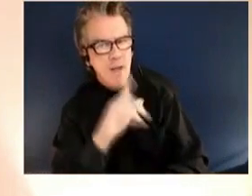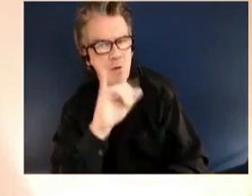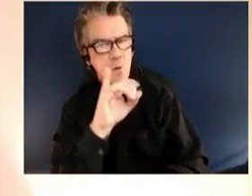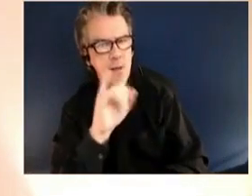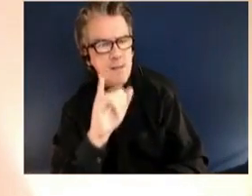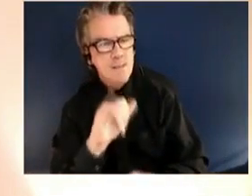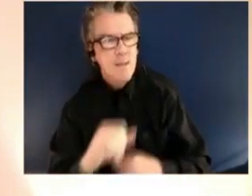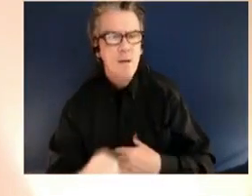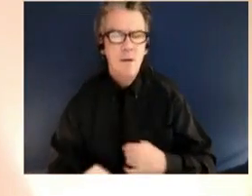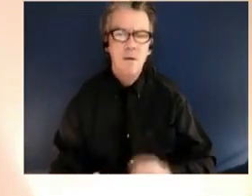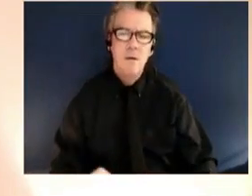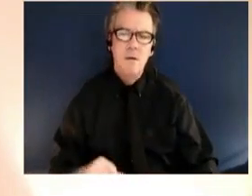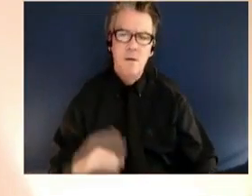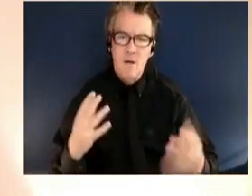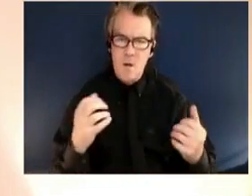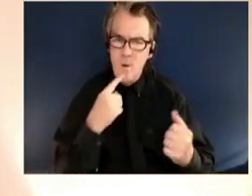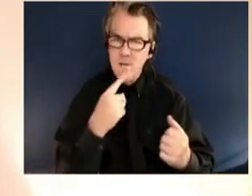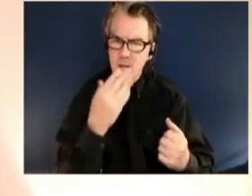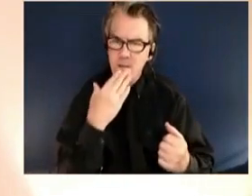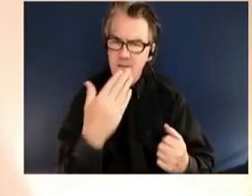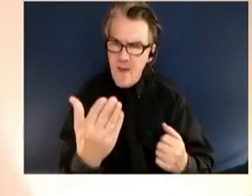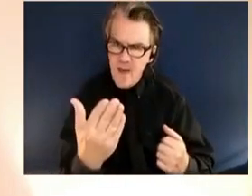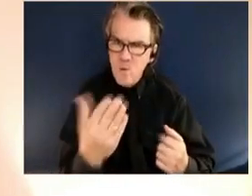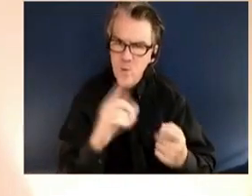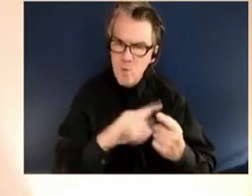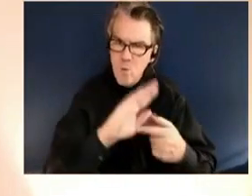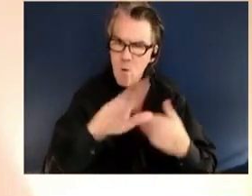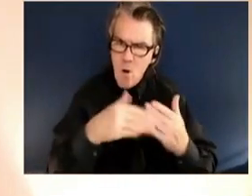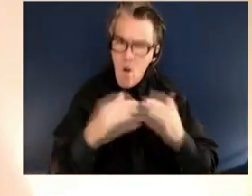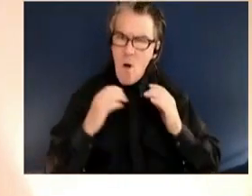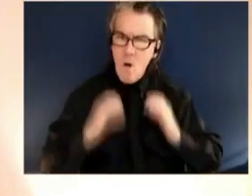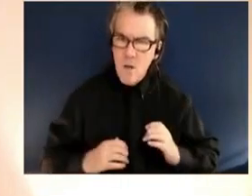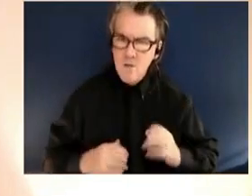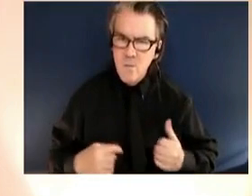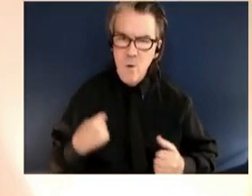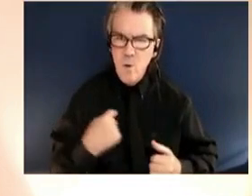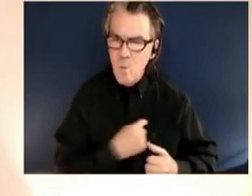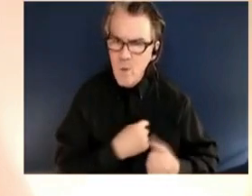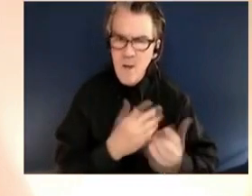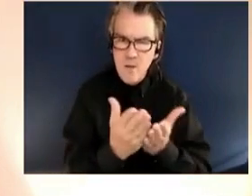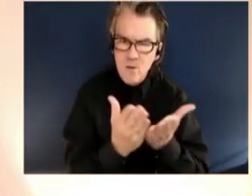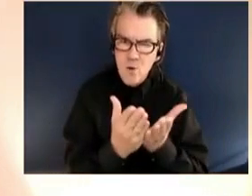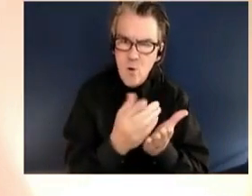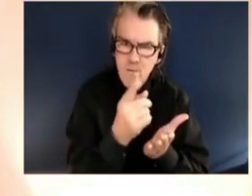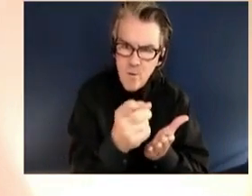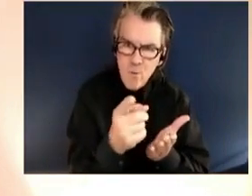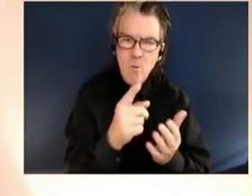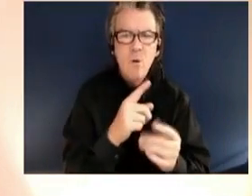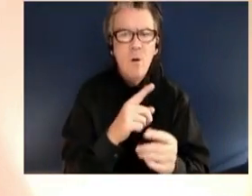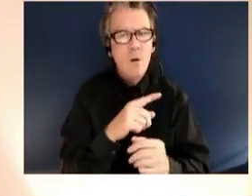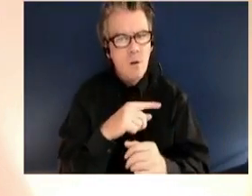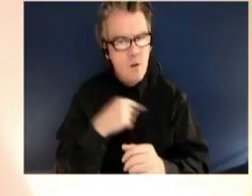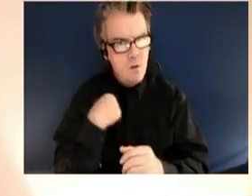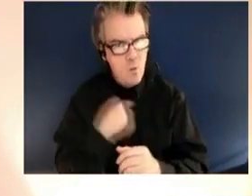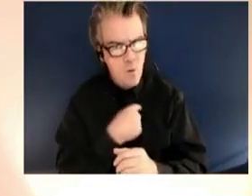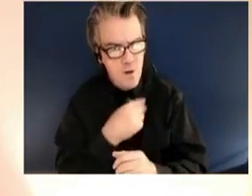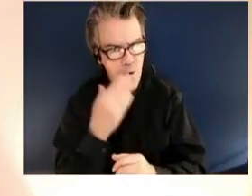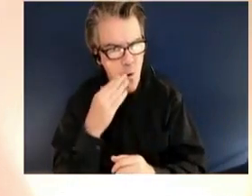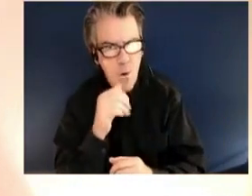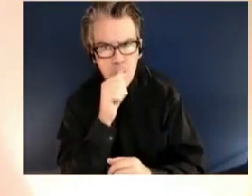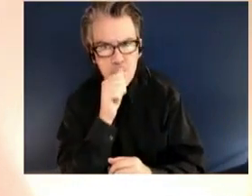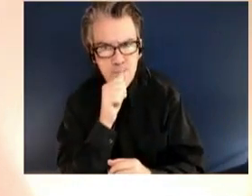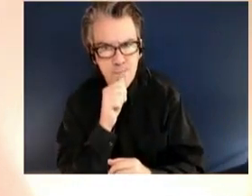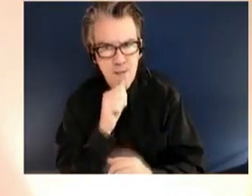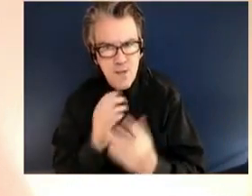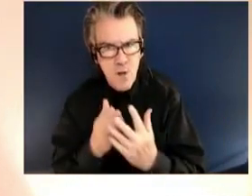customers and communities that we serve, for your patience as our men and women are out there doing everything they can within their